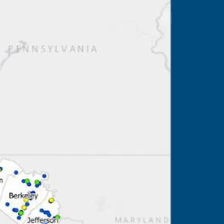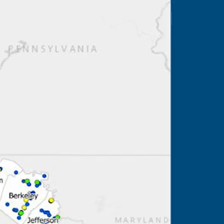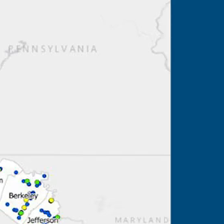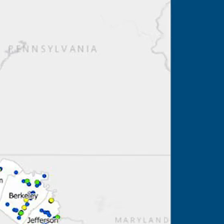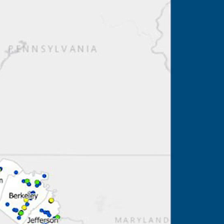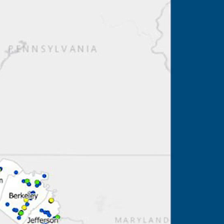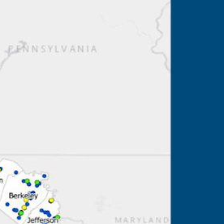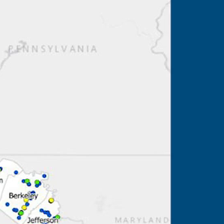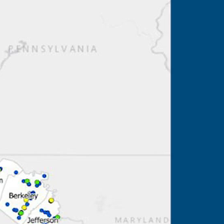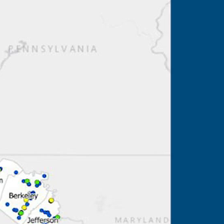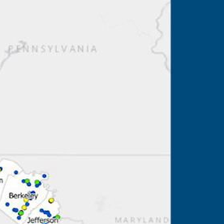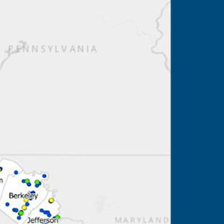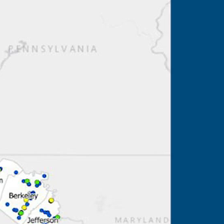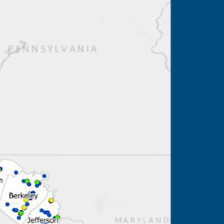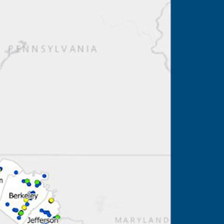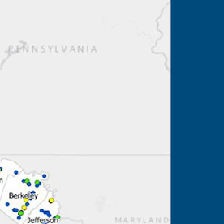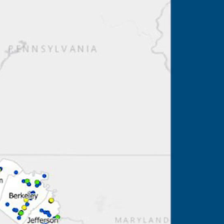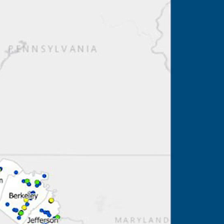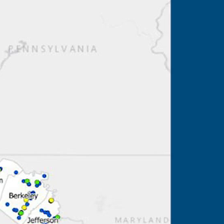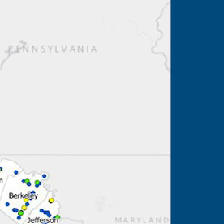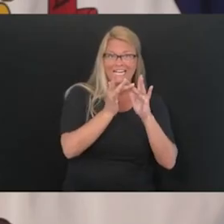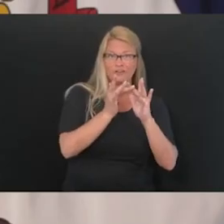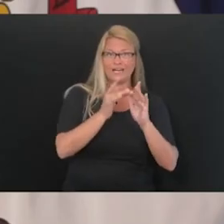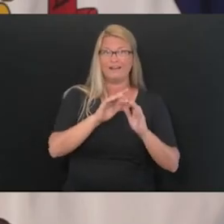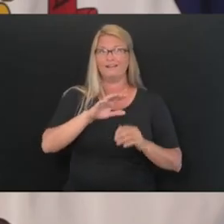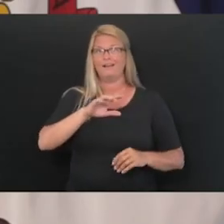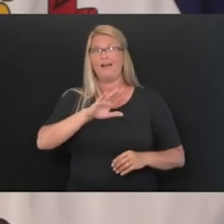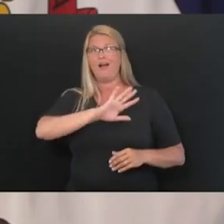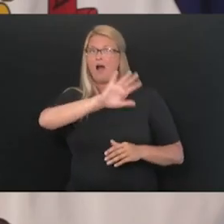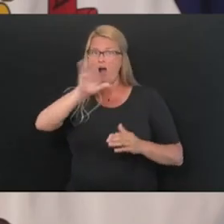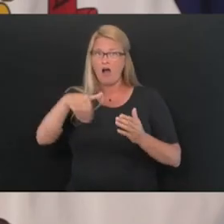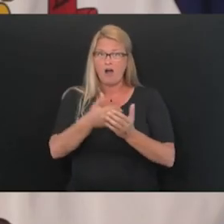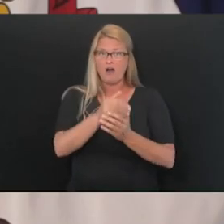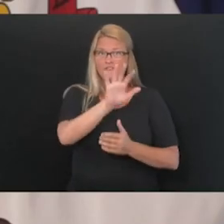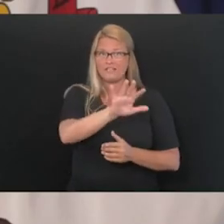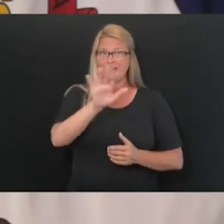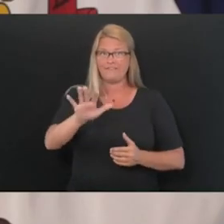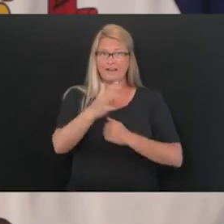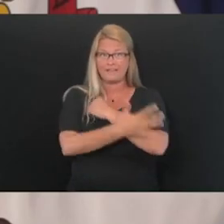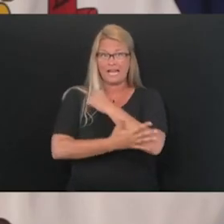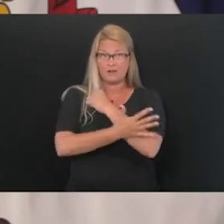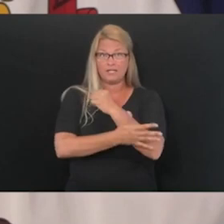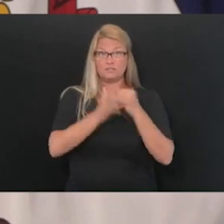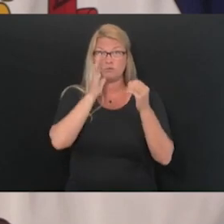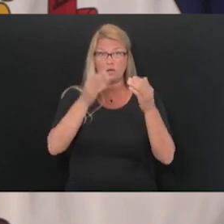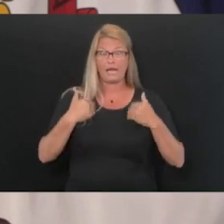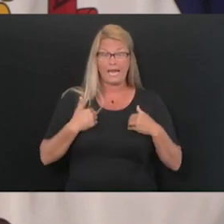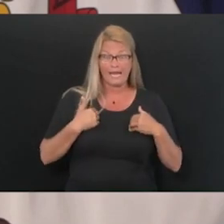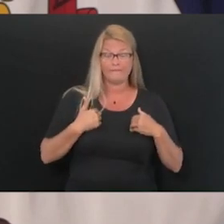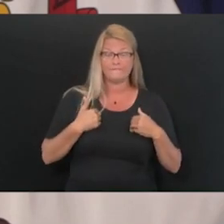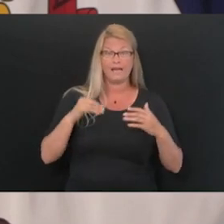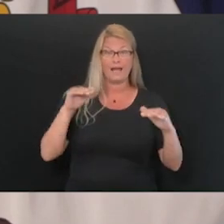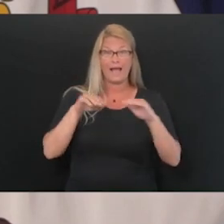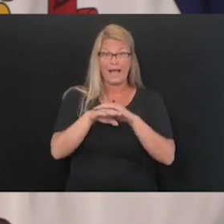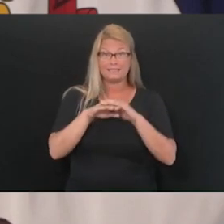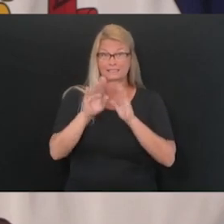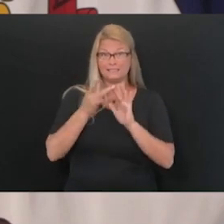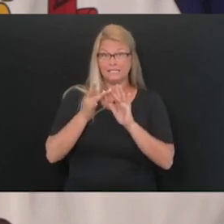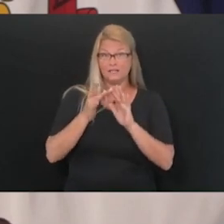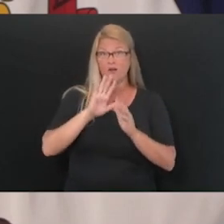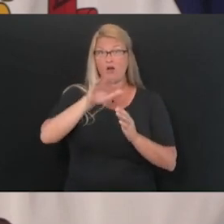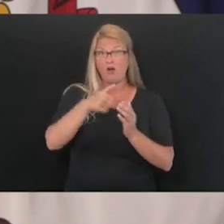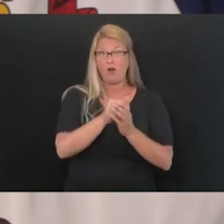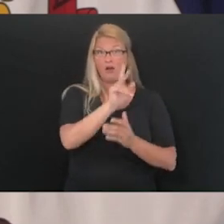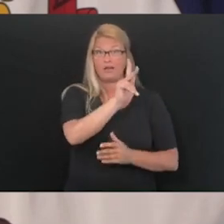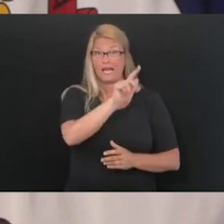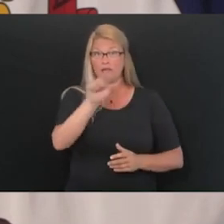,000 Wi-Fi sites. All 55 counties, there'll be all the K through 12 schools. We'll have it